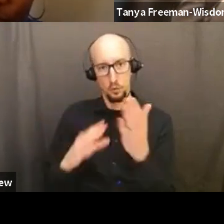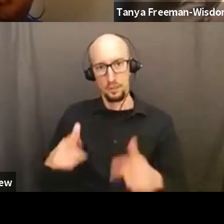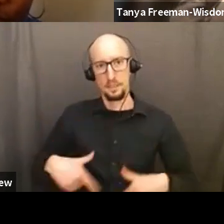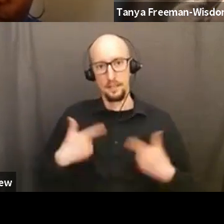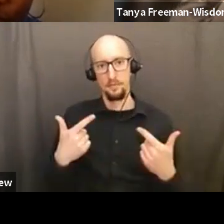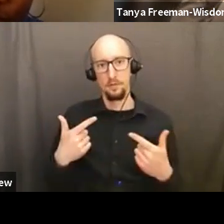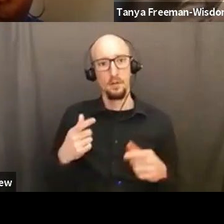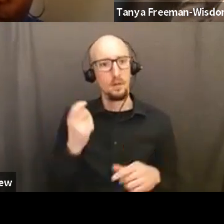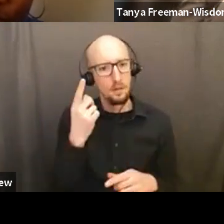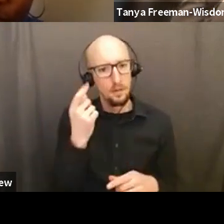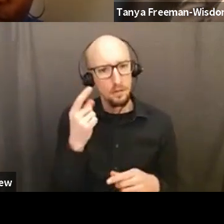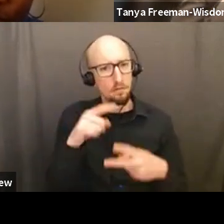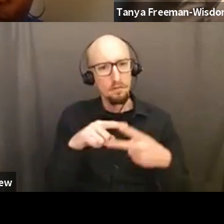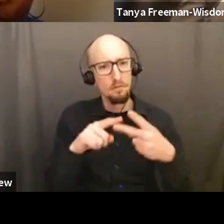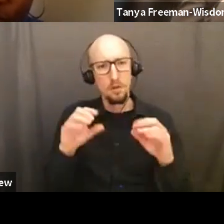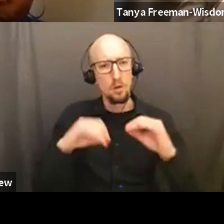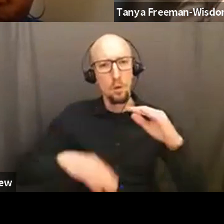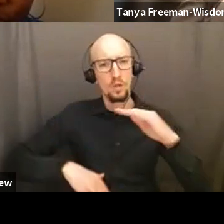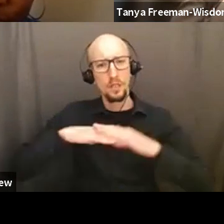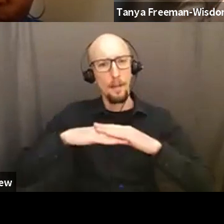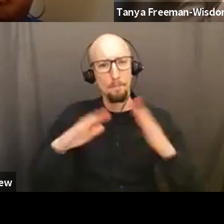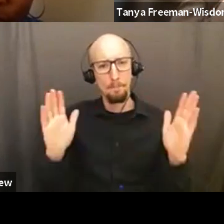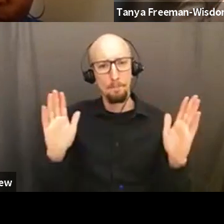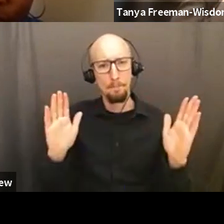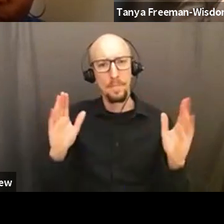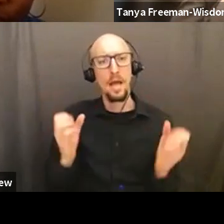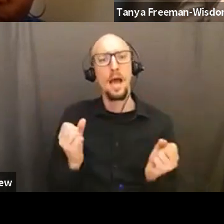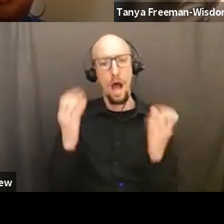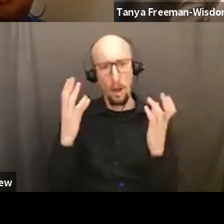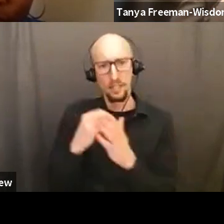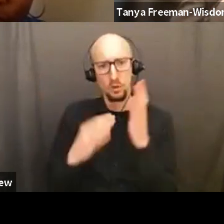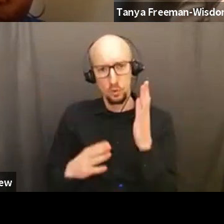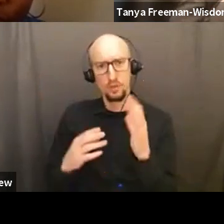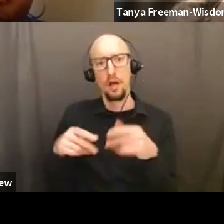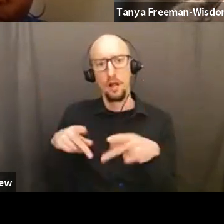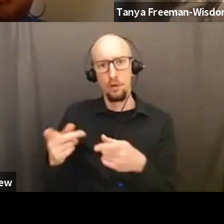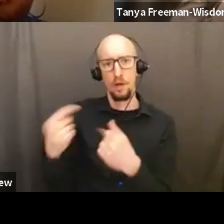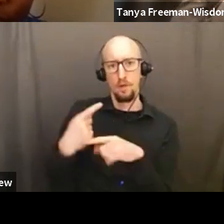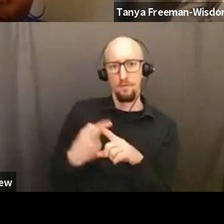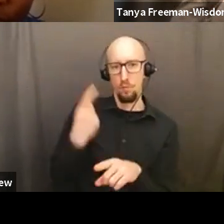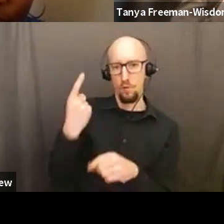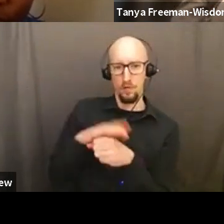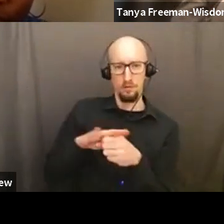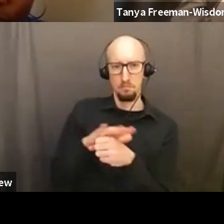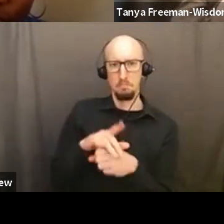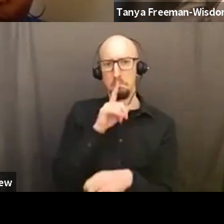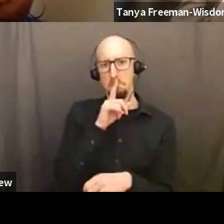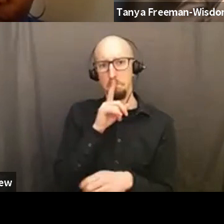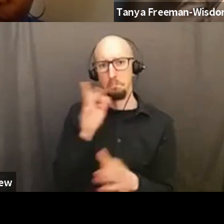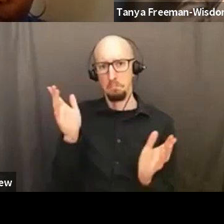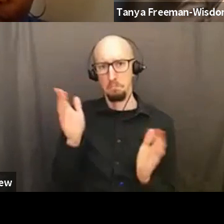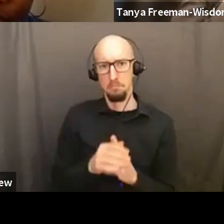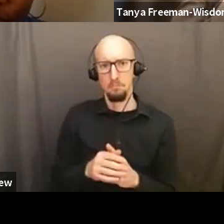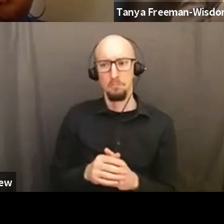cap on the number of seats allocated in